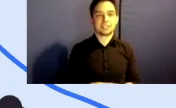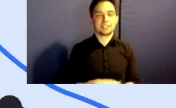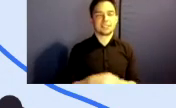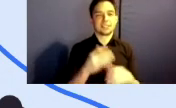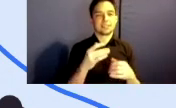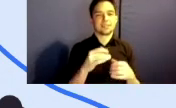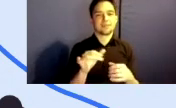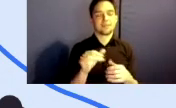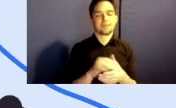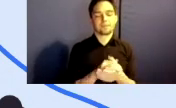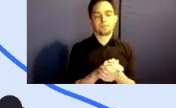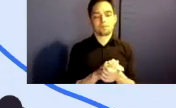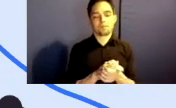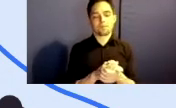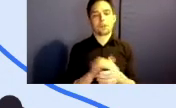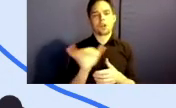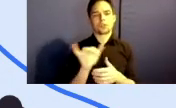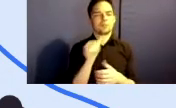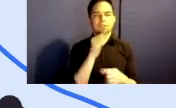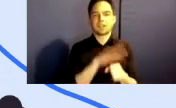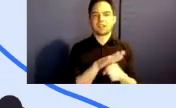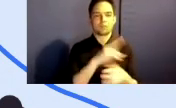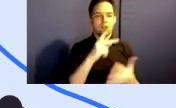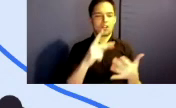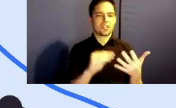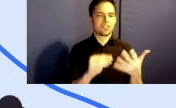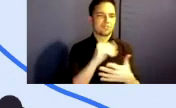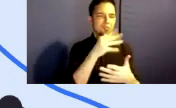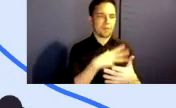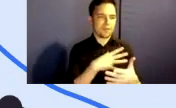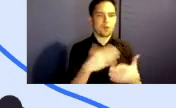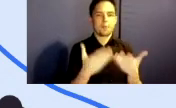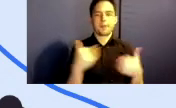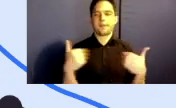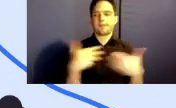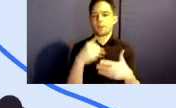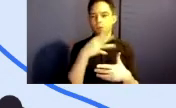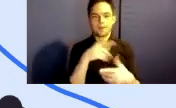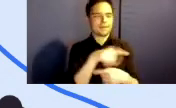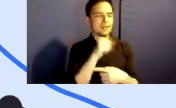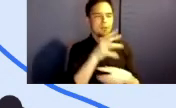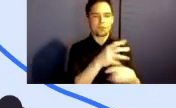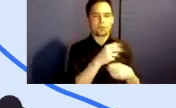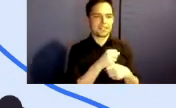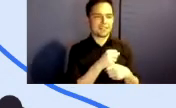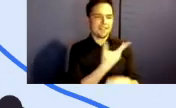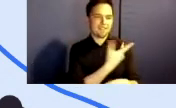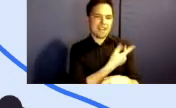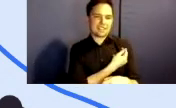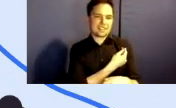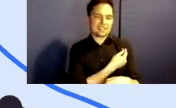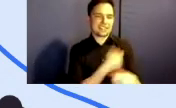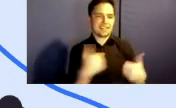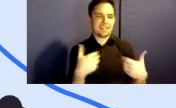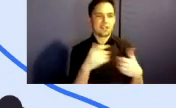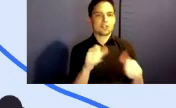Also maybe the lack of prioritization of women or fear of maybe they don't receive our vaccination could really increase the